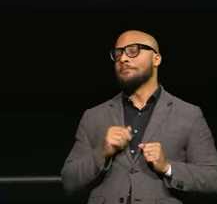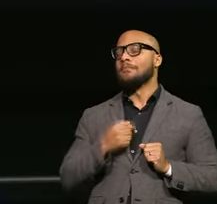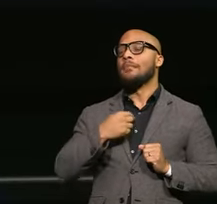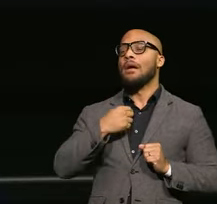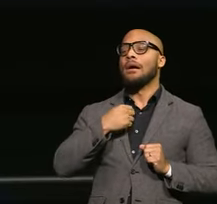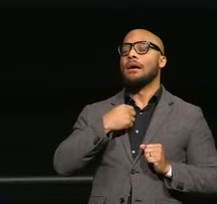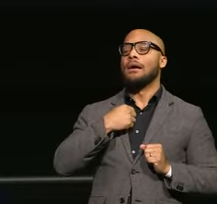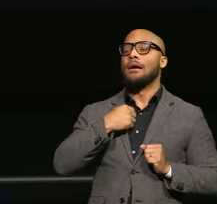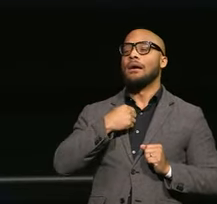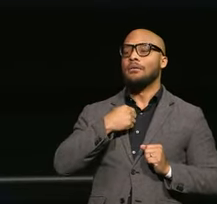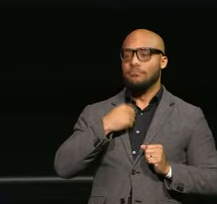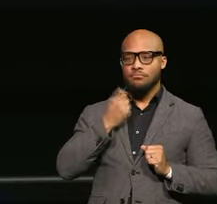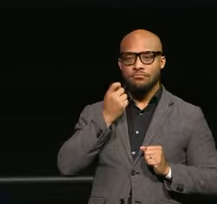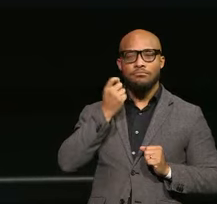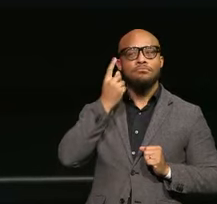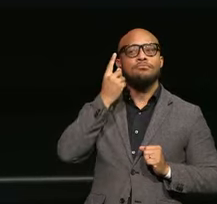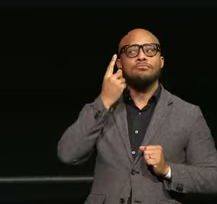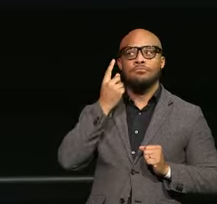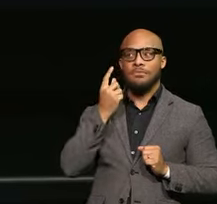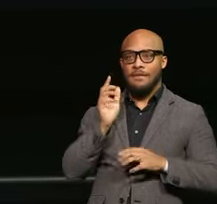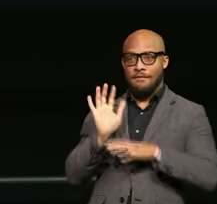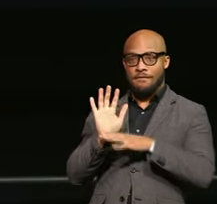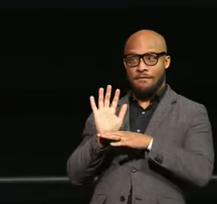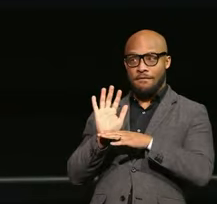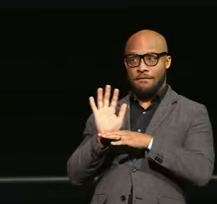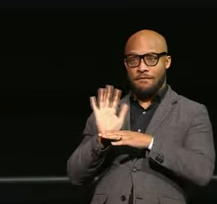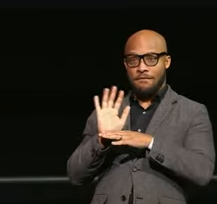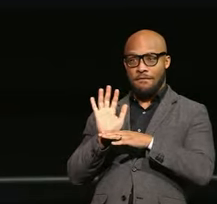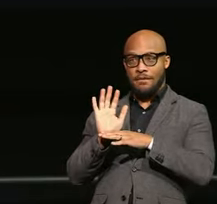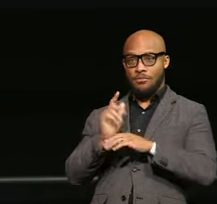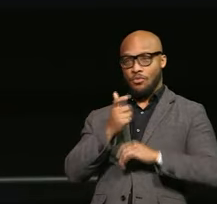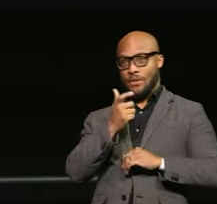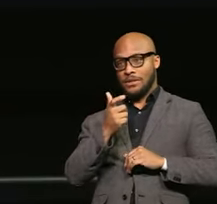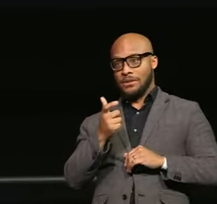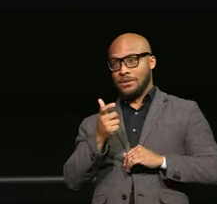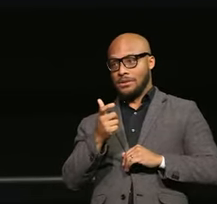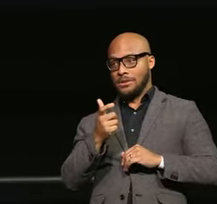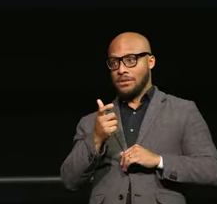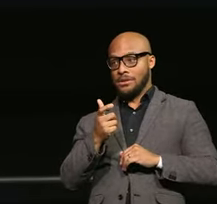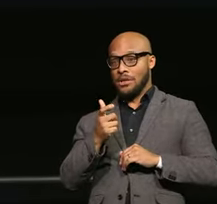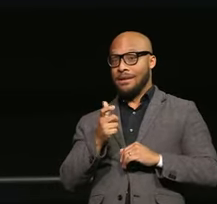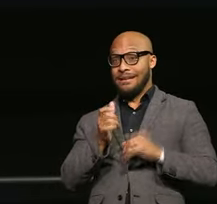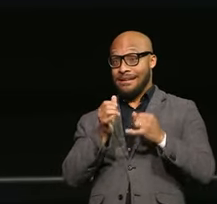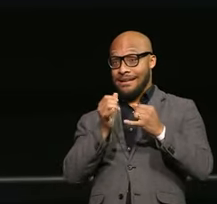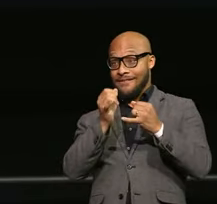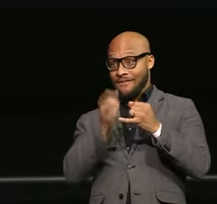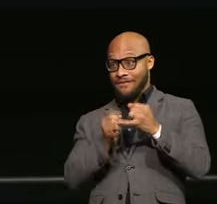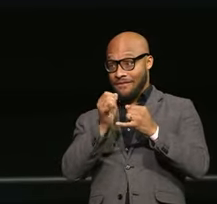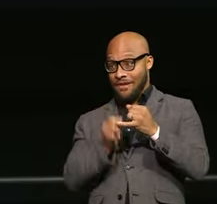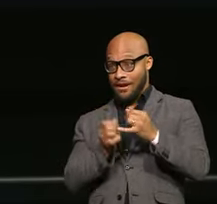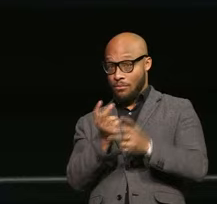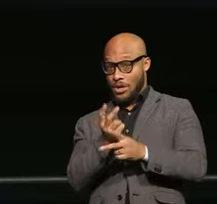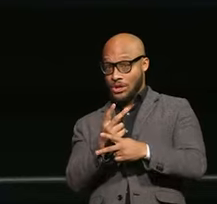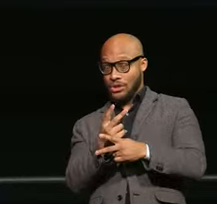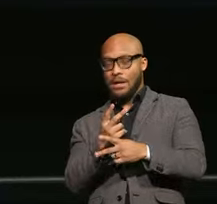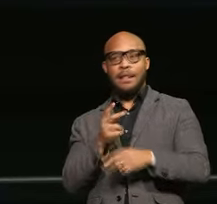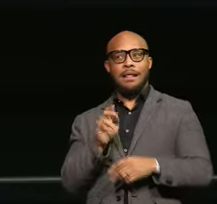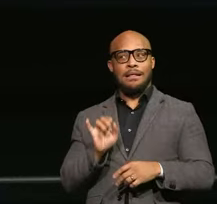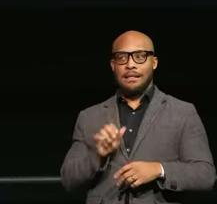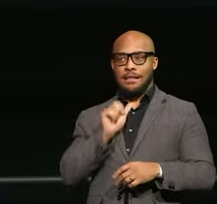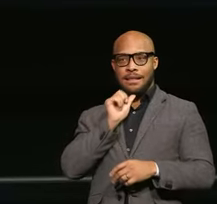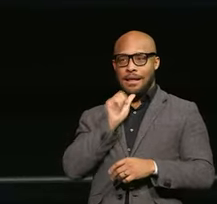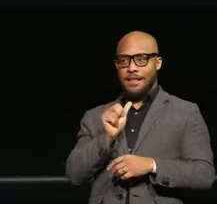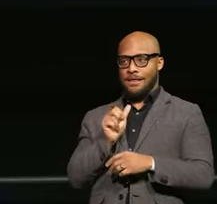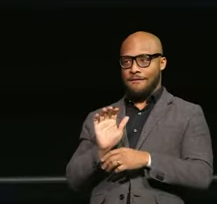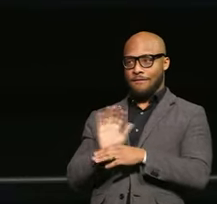film that we watched, your final film, was not the film that you originally set out to make. Yes. And the